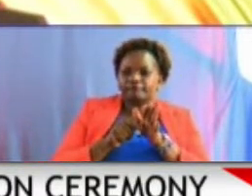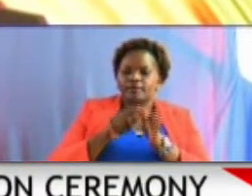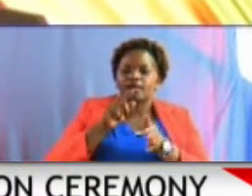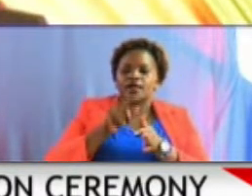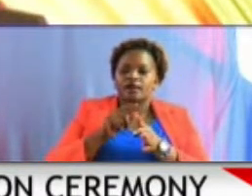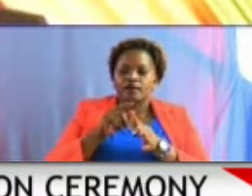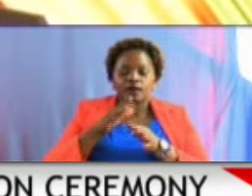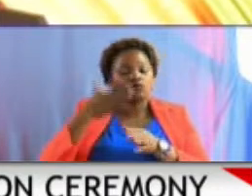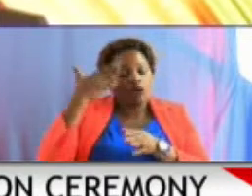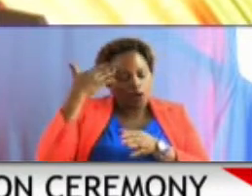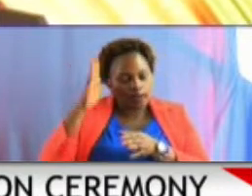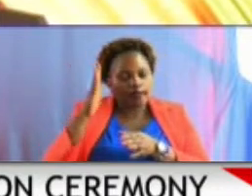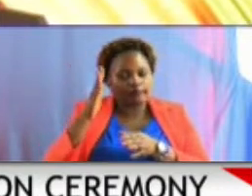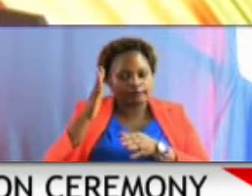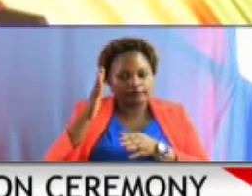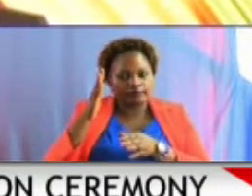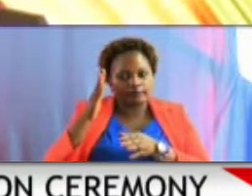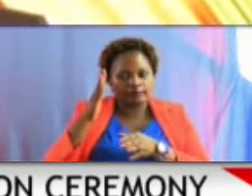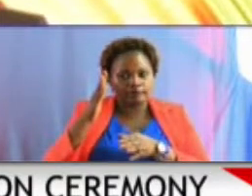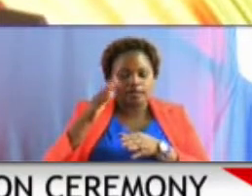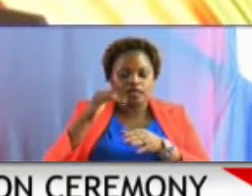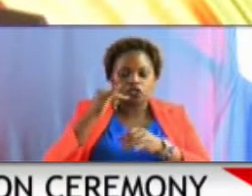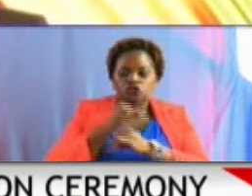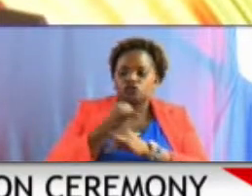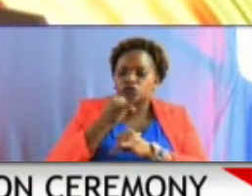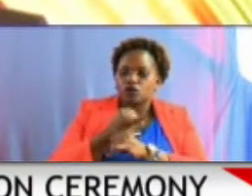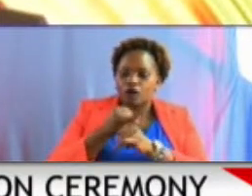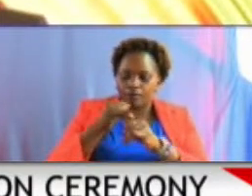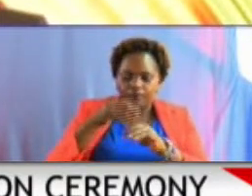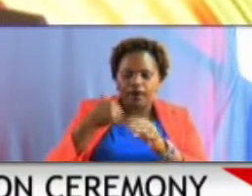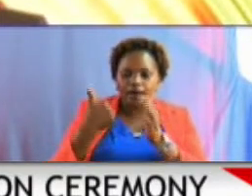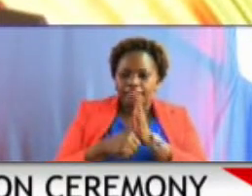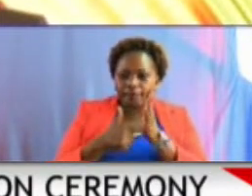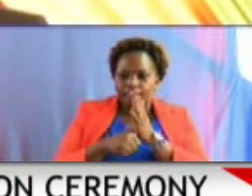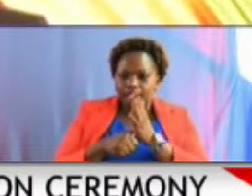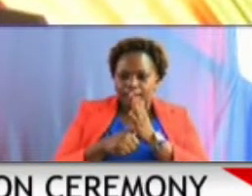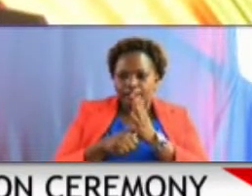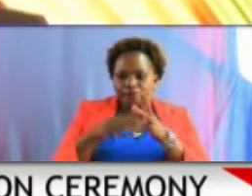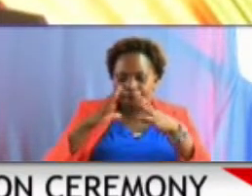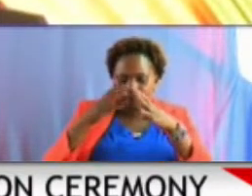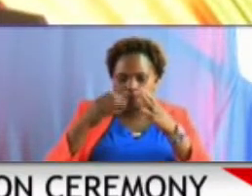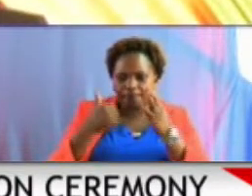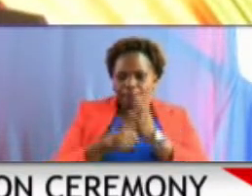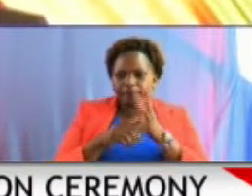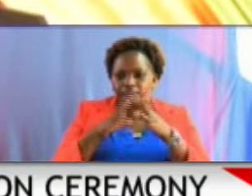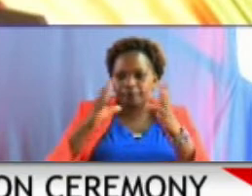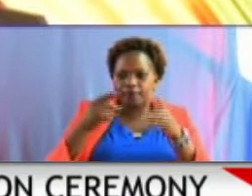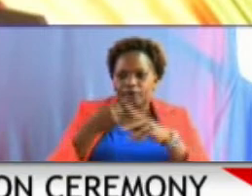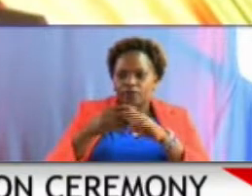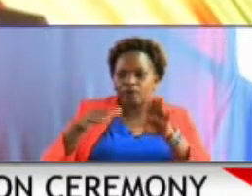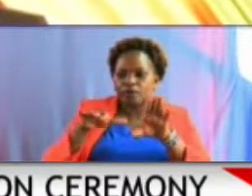gentlemen, as you are aware, unemployment challenges adversely affect the vulnerable youth as they are excluded from participating in and